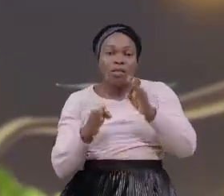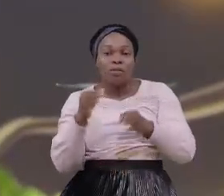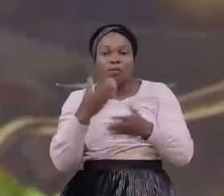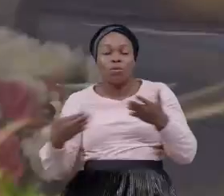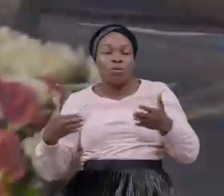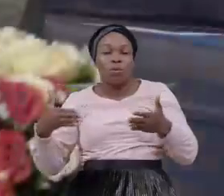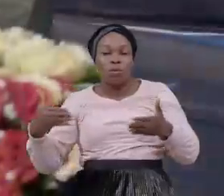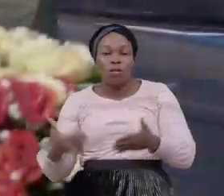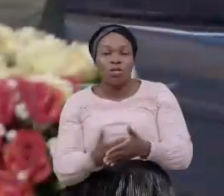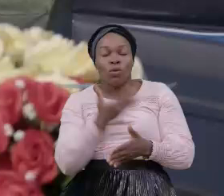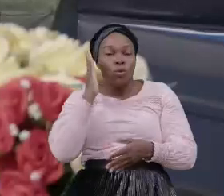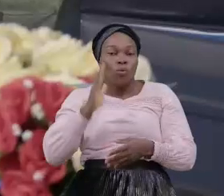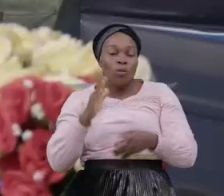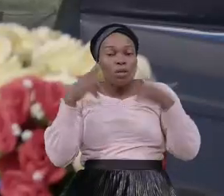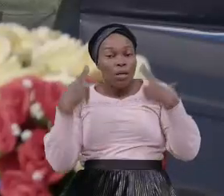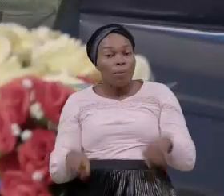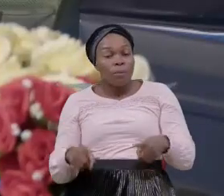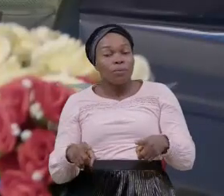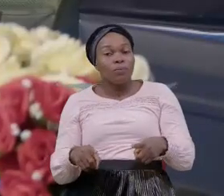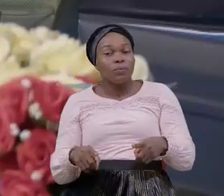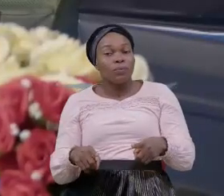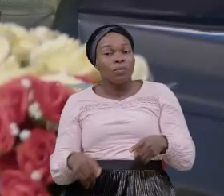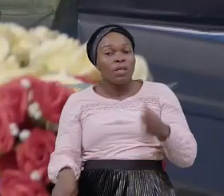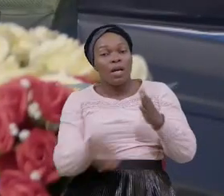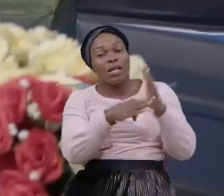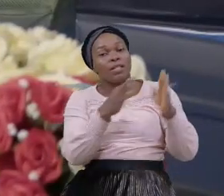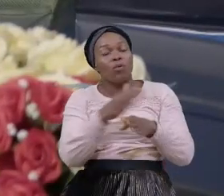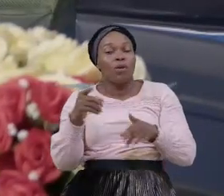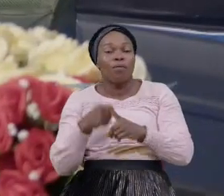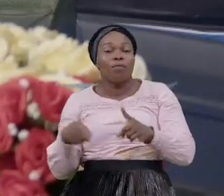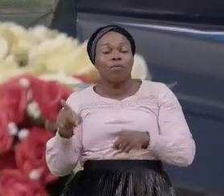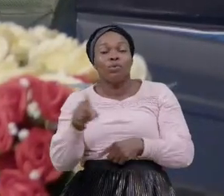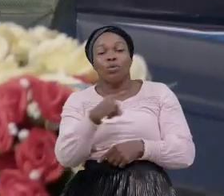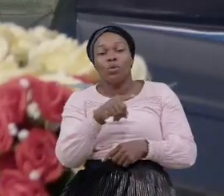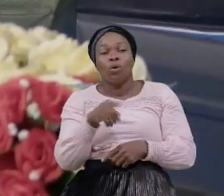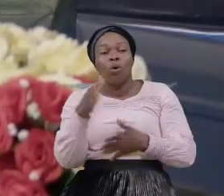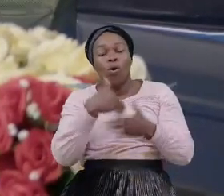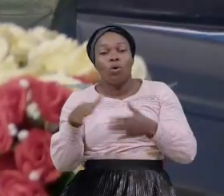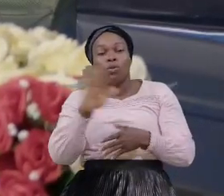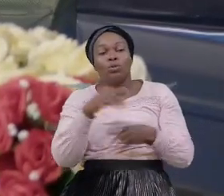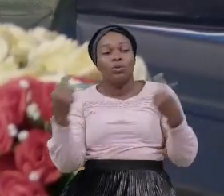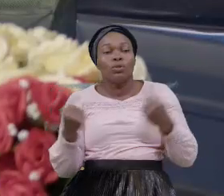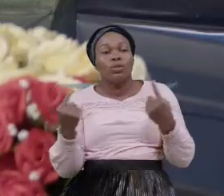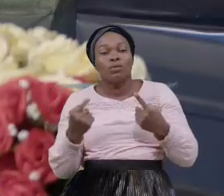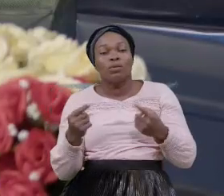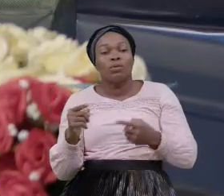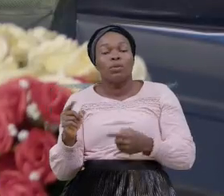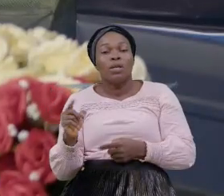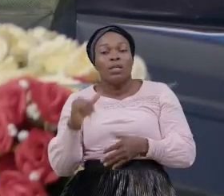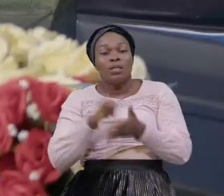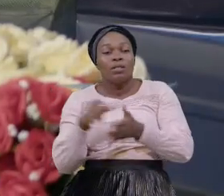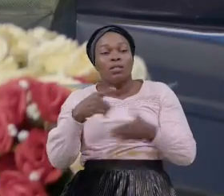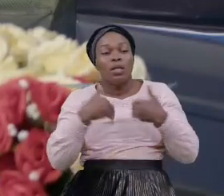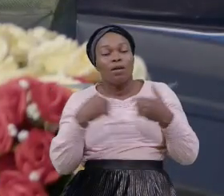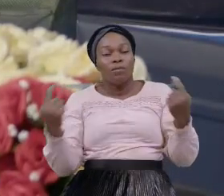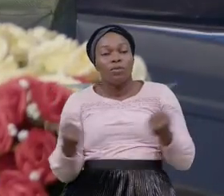cuts away from you all your transgressions, whereby ye have transgressed,